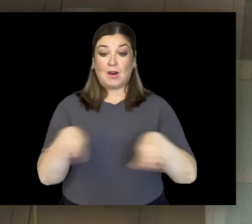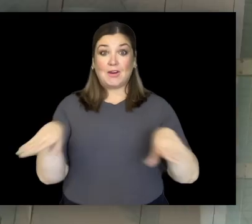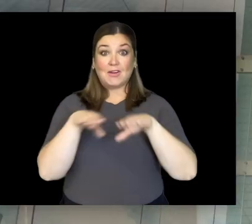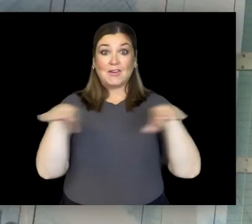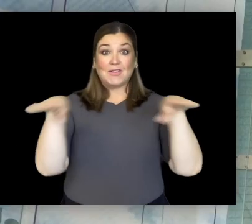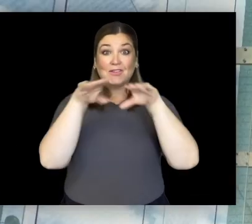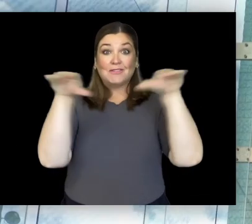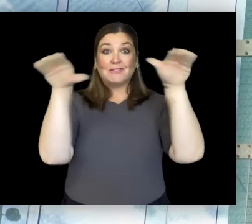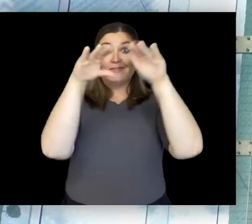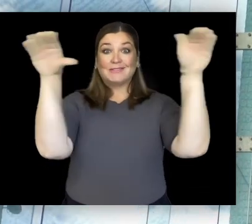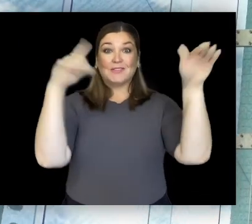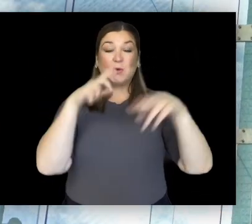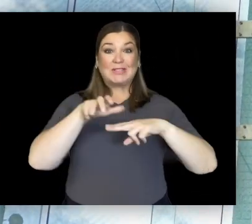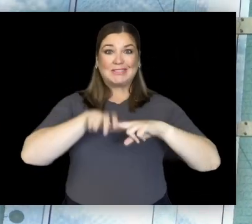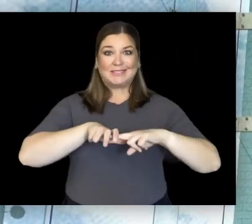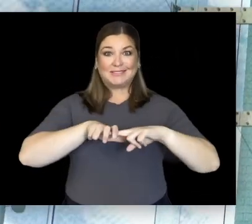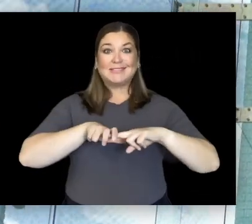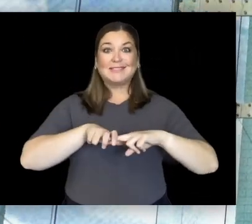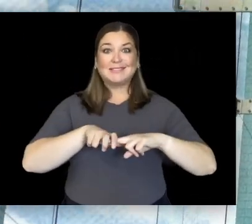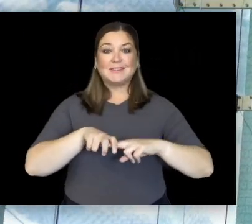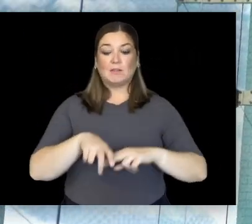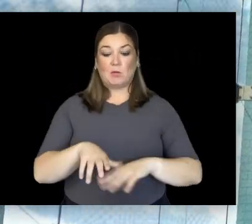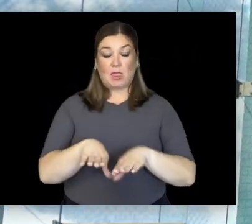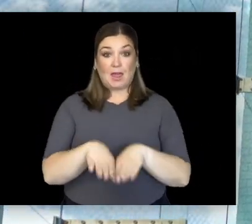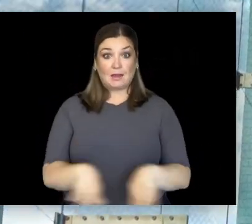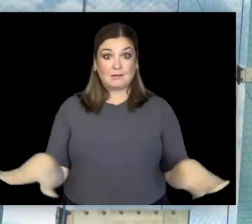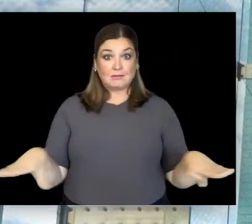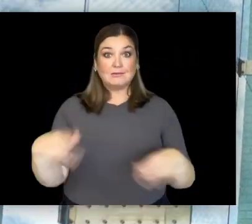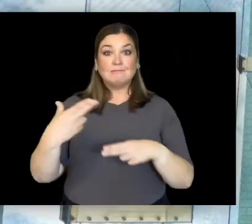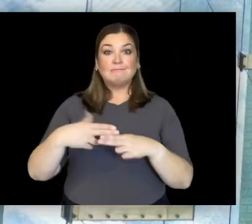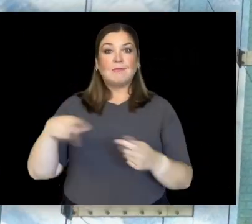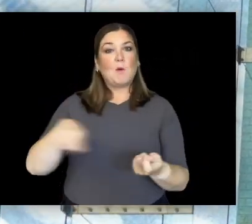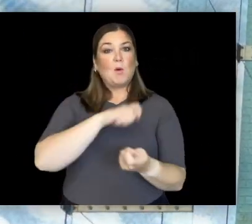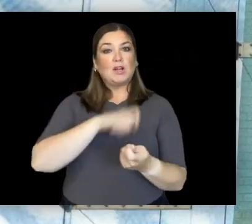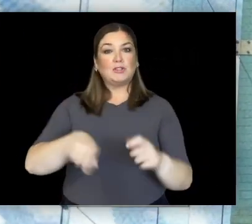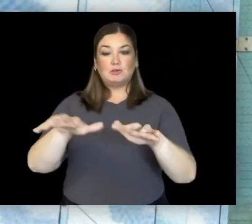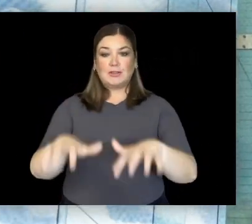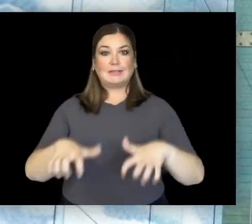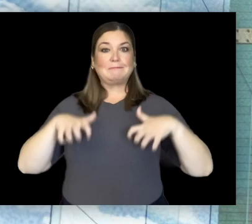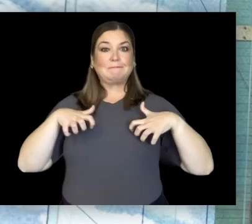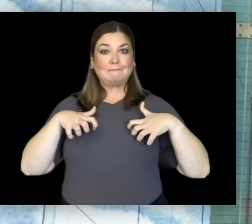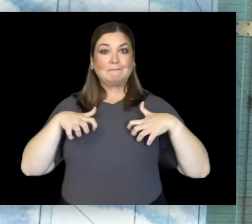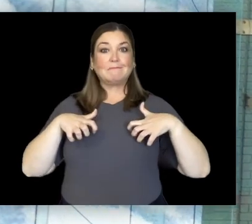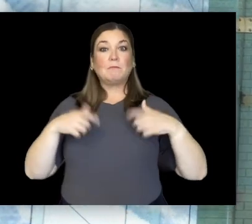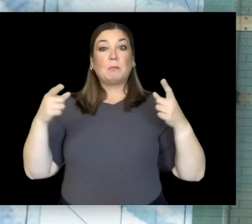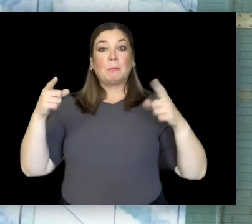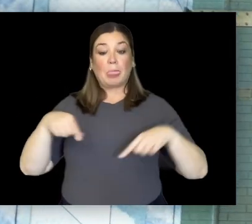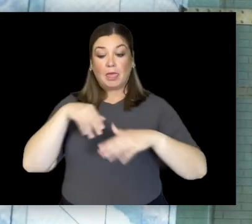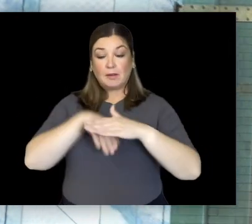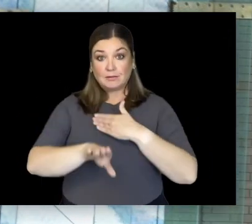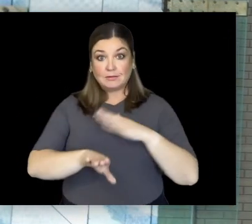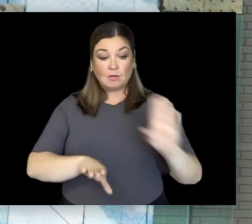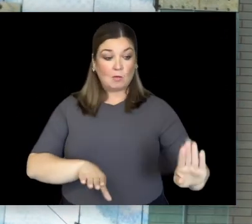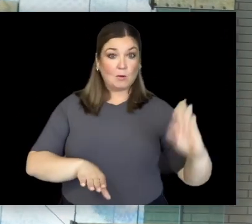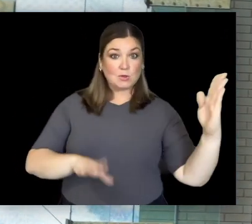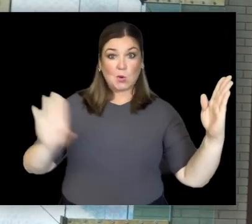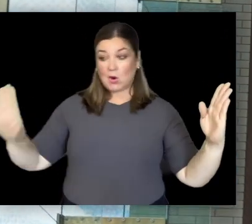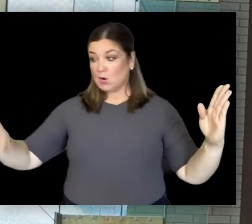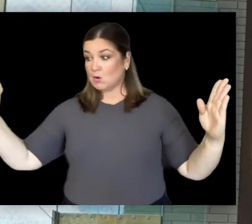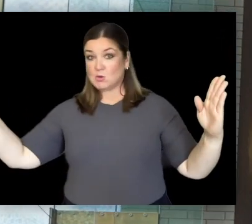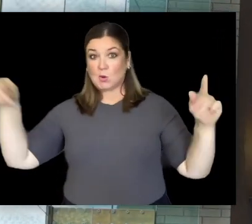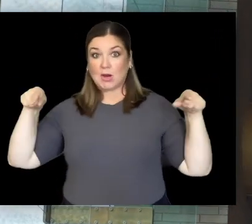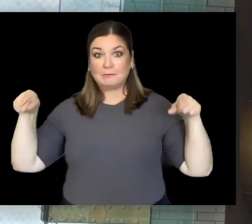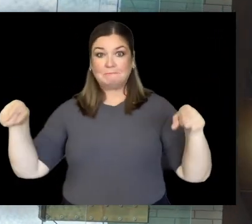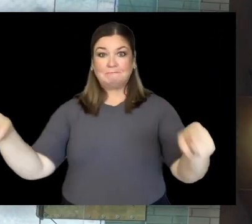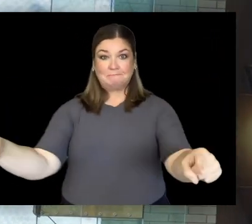There are 4 levels of seating. If you are seated on the orchestra level, you will enter on the main floor.